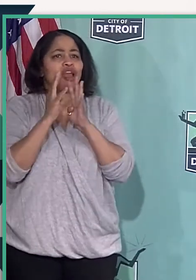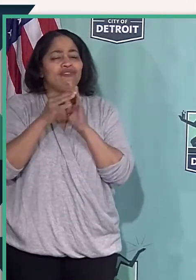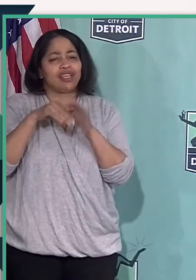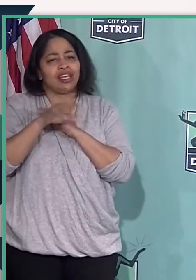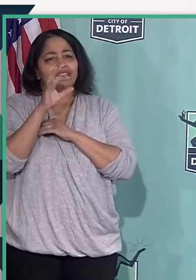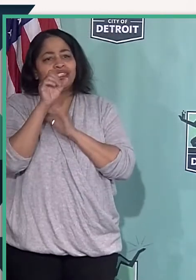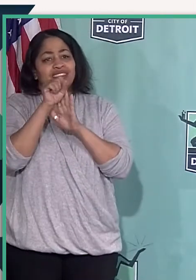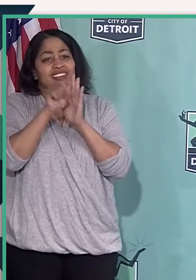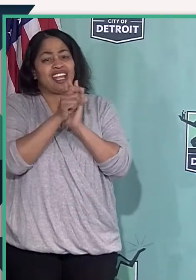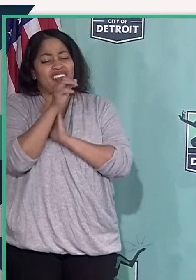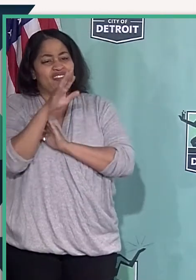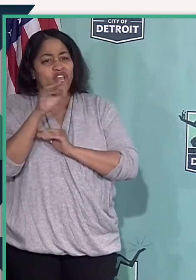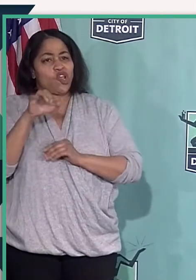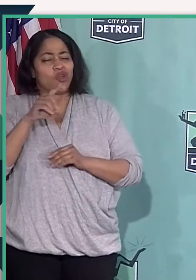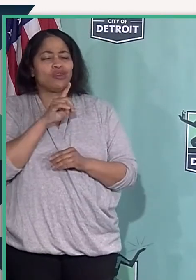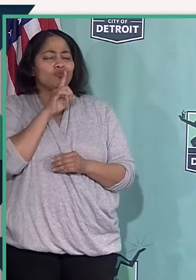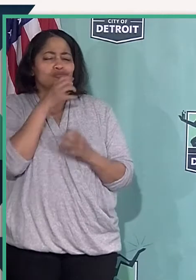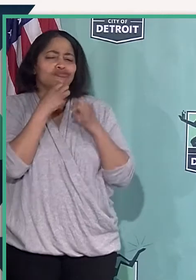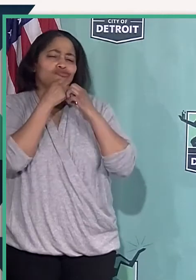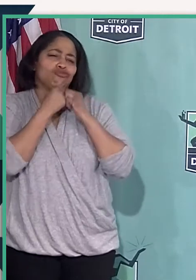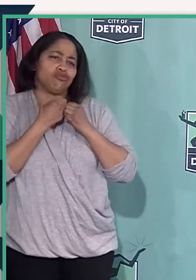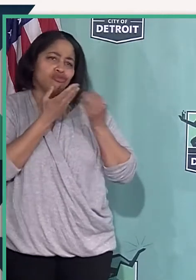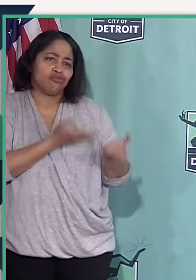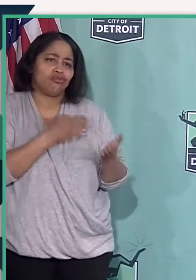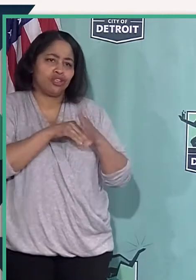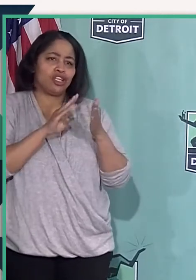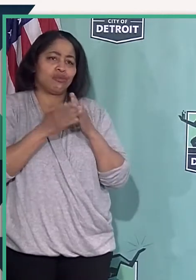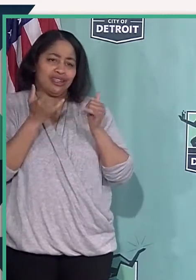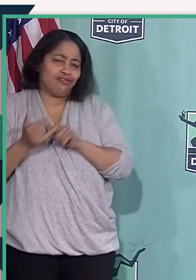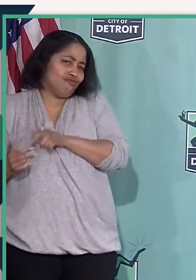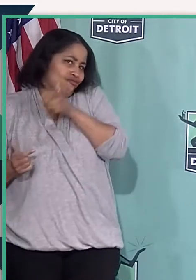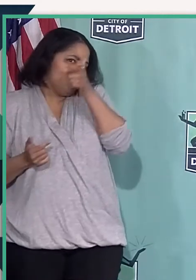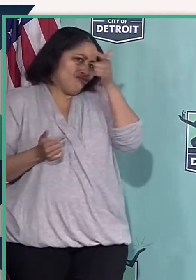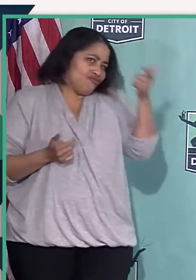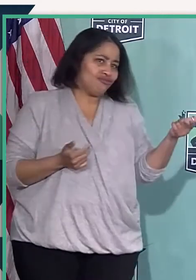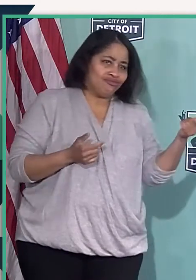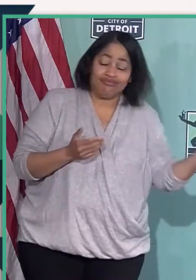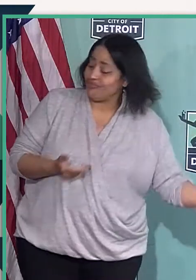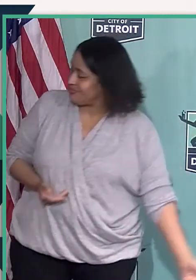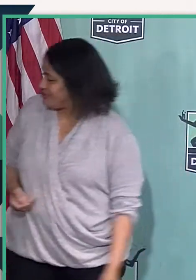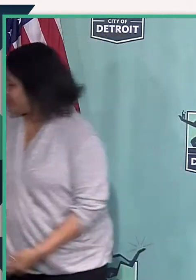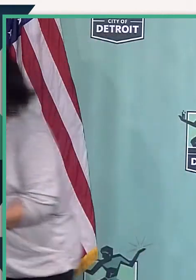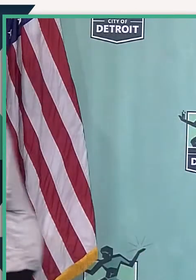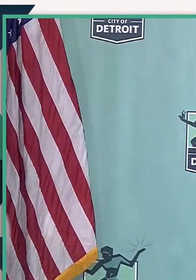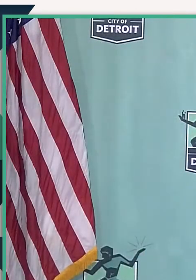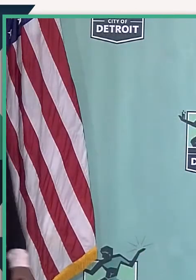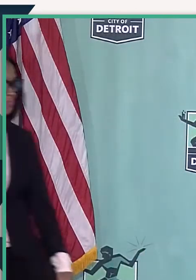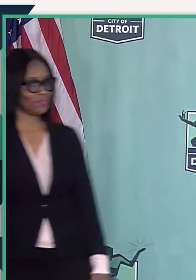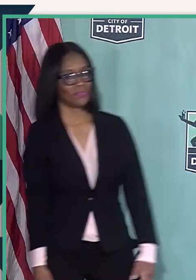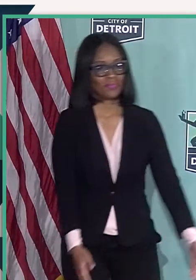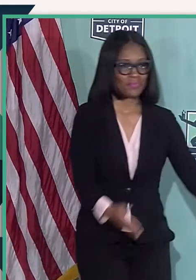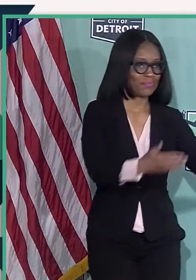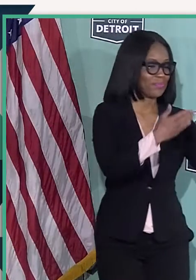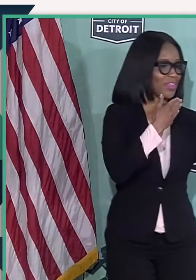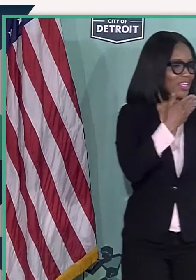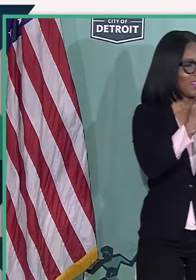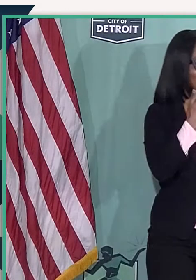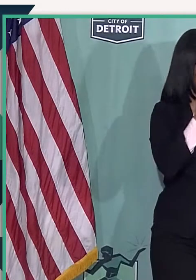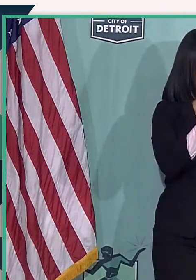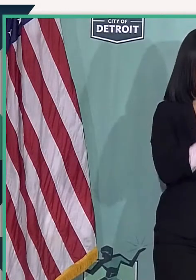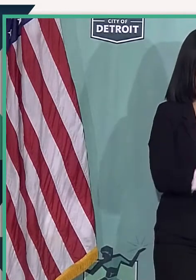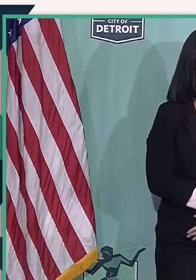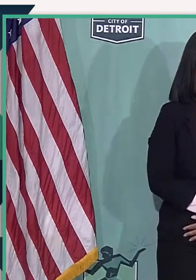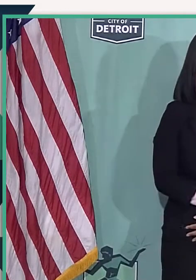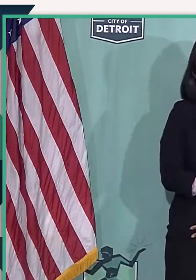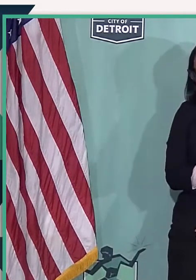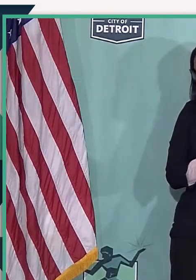real jewel of this community. So let me turn it over to Councilmember Janae Ayers. Oh, thank you. So you